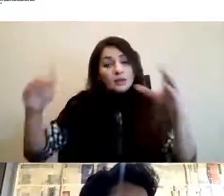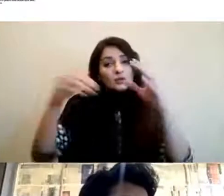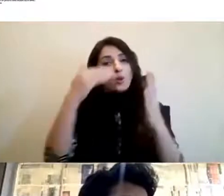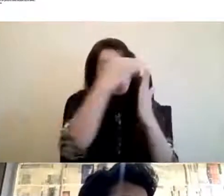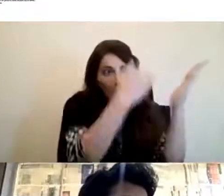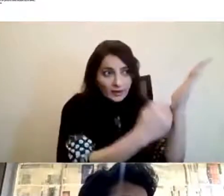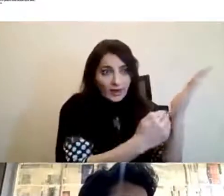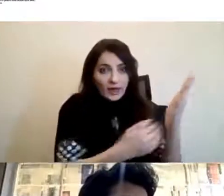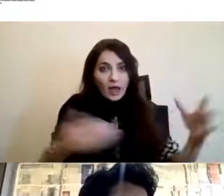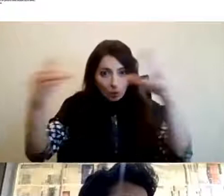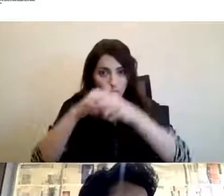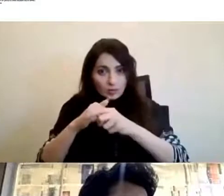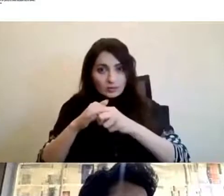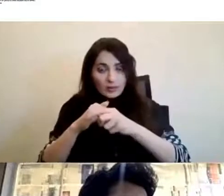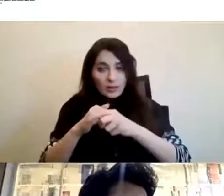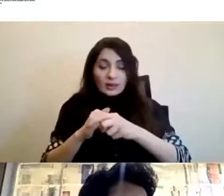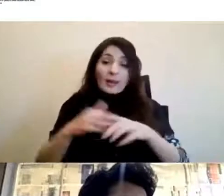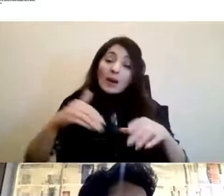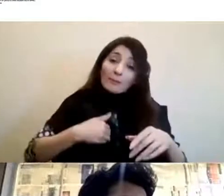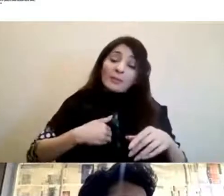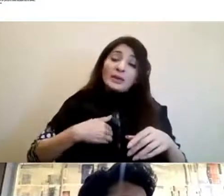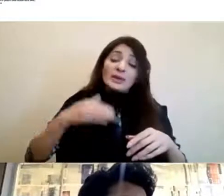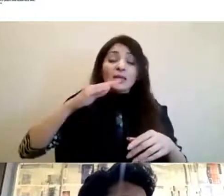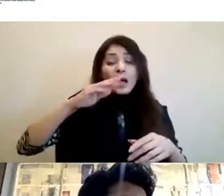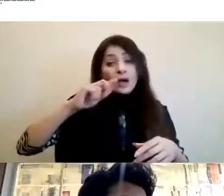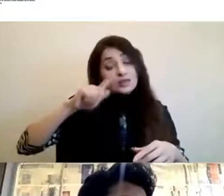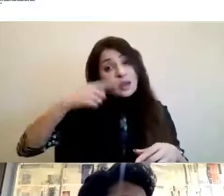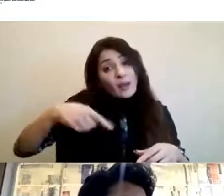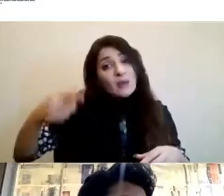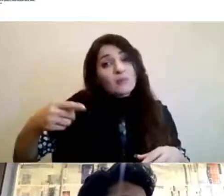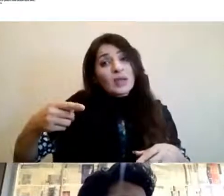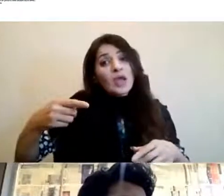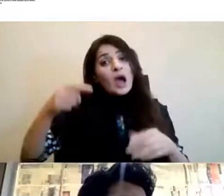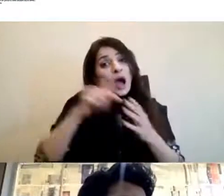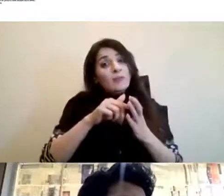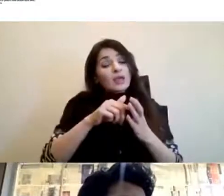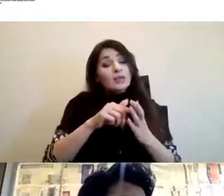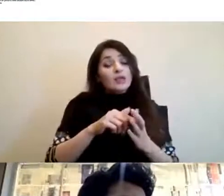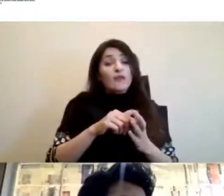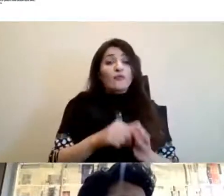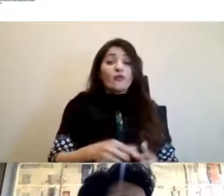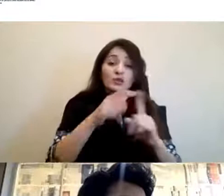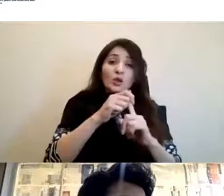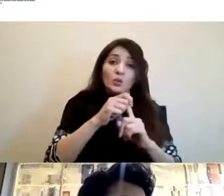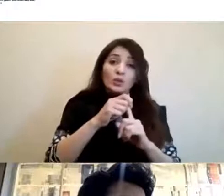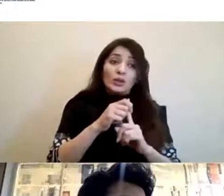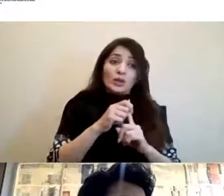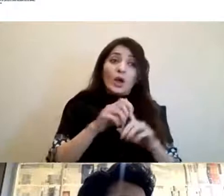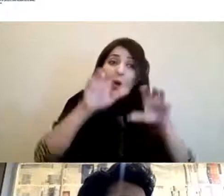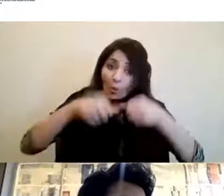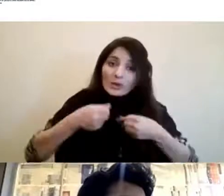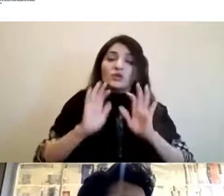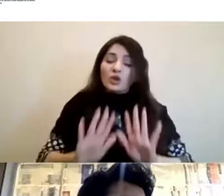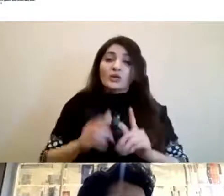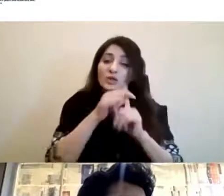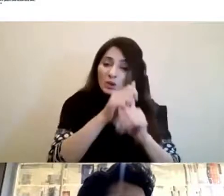and resources in your own language. So we need content and resources in native languages, and this has to be generated locally. It cannot